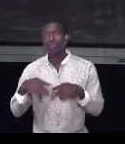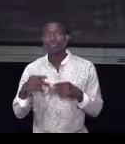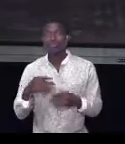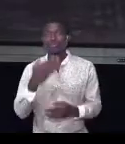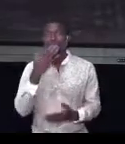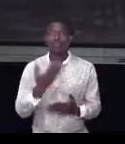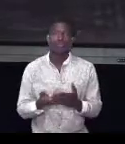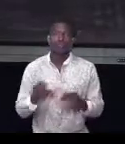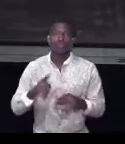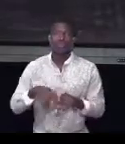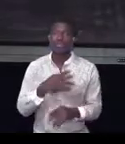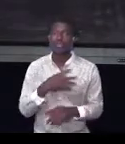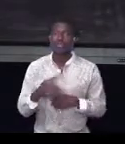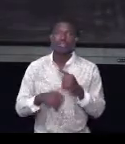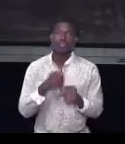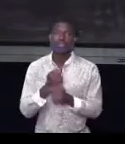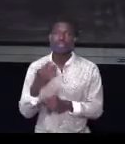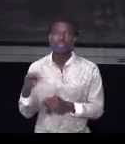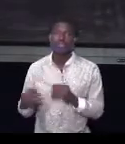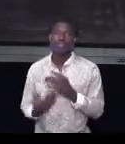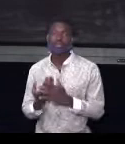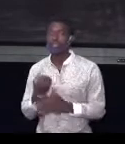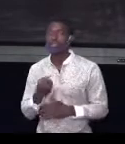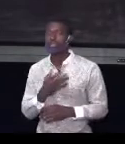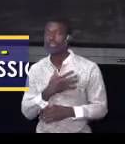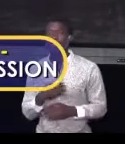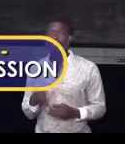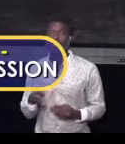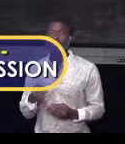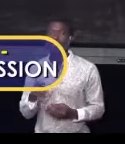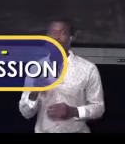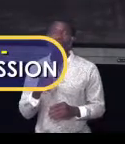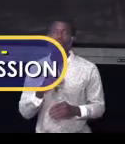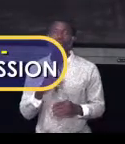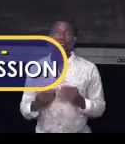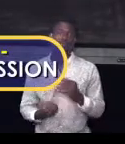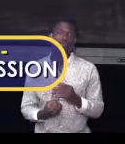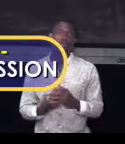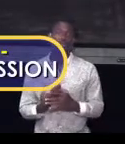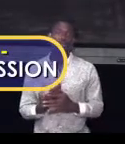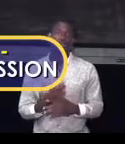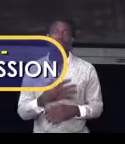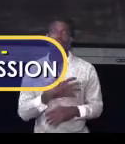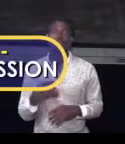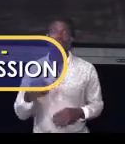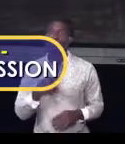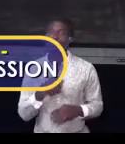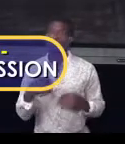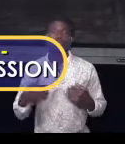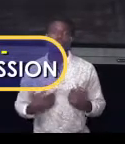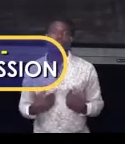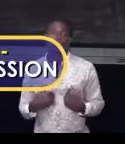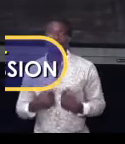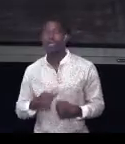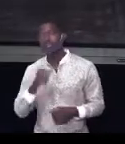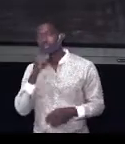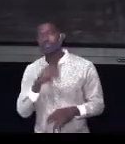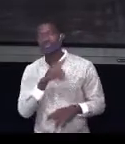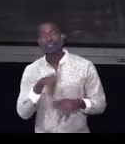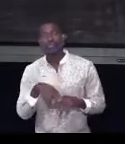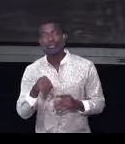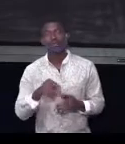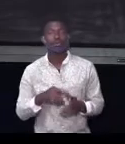yield. And we also talked about types of fertilizers or manures, the natural fertilizer or manures, and we also have artificial